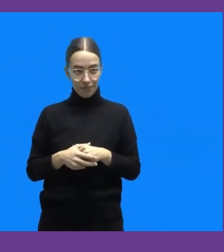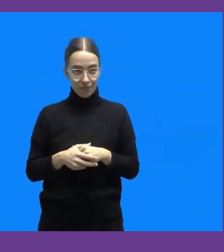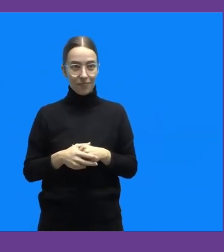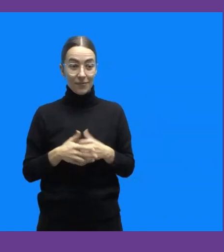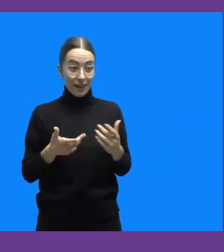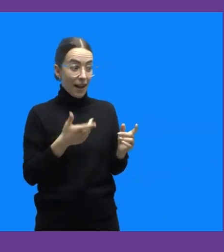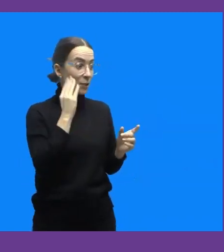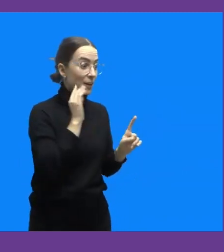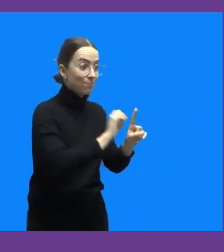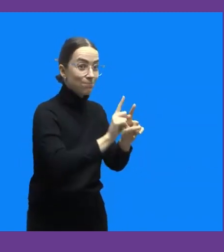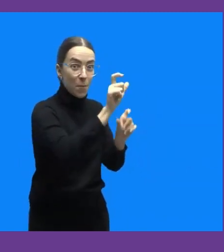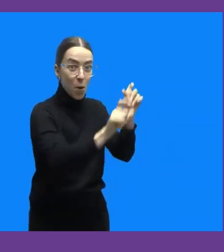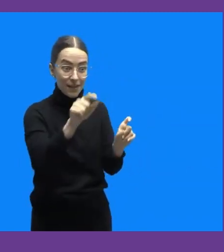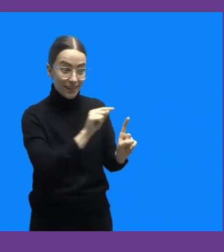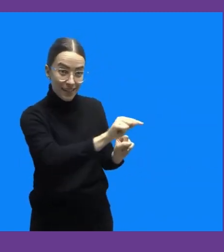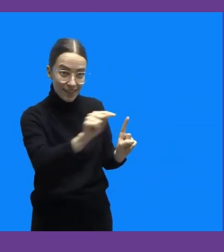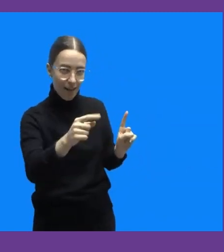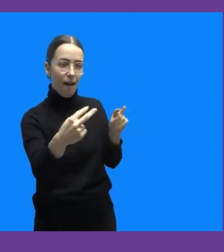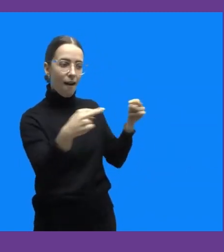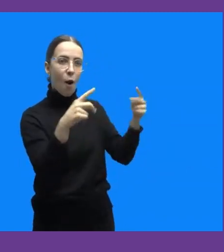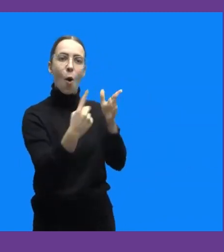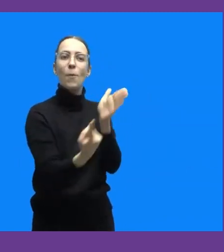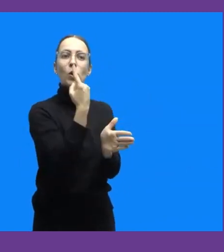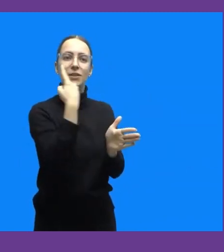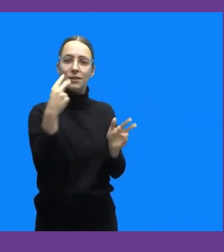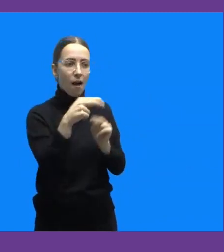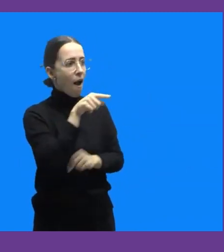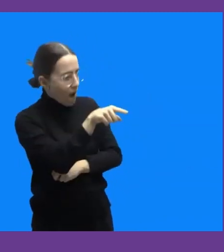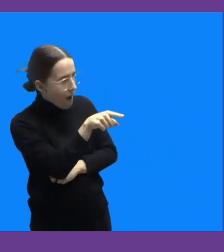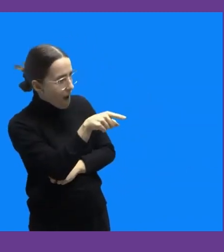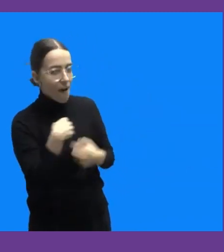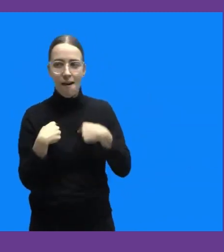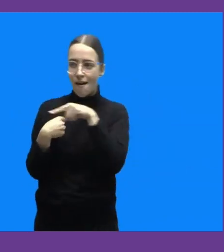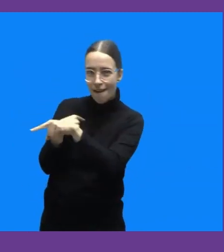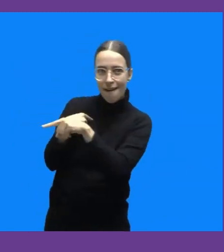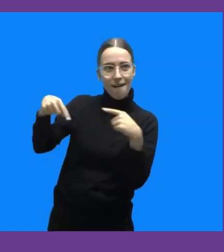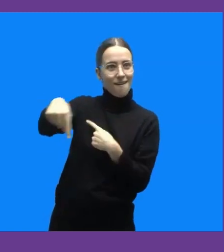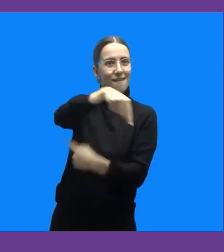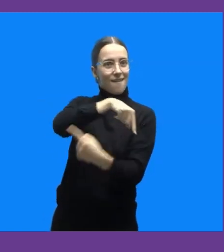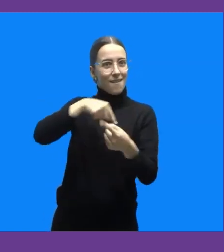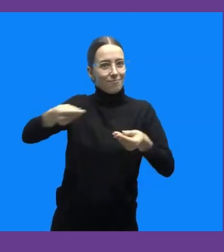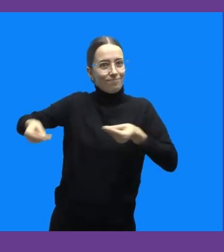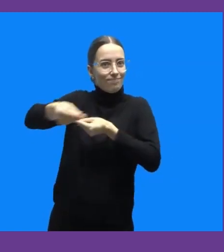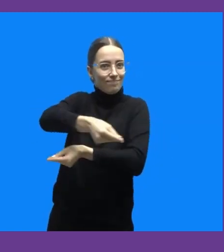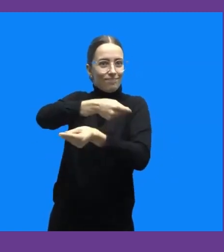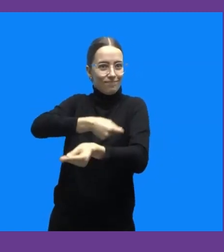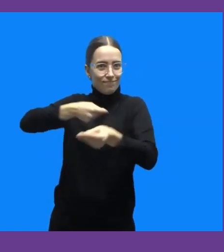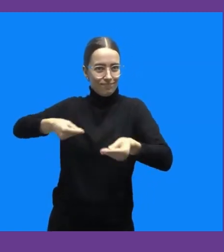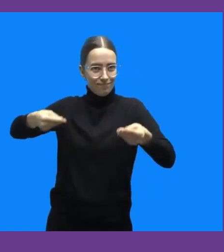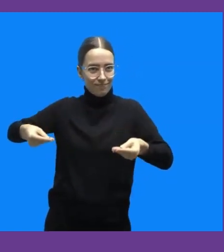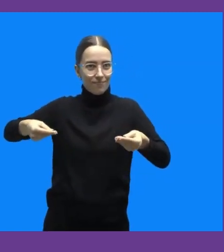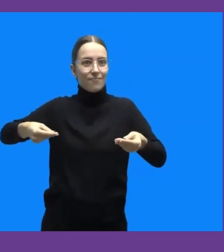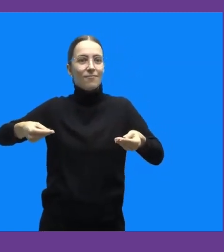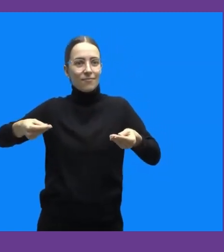to what we are doing, I think this could be a very good thing. Thank you. I want to thank you all for being here.